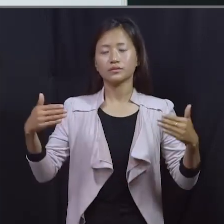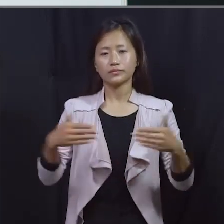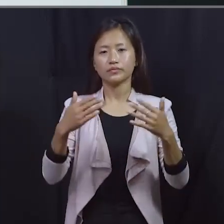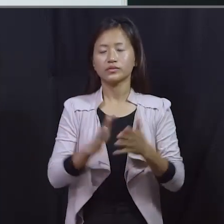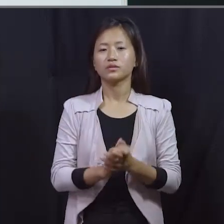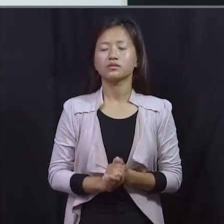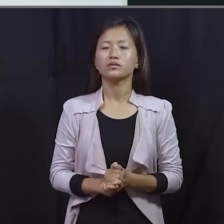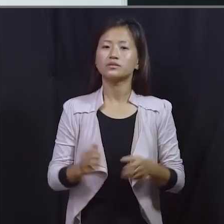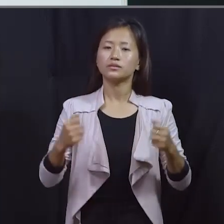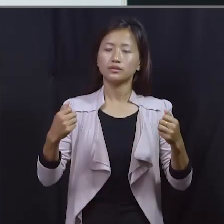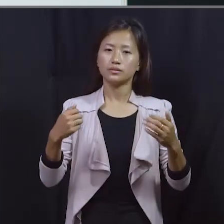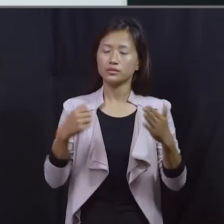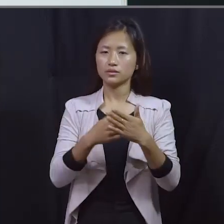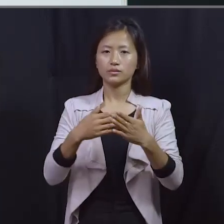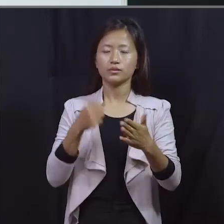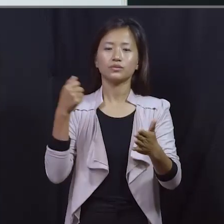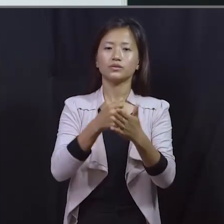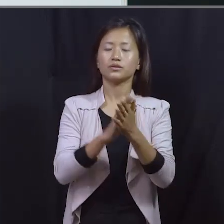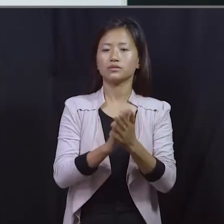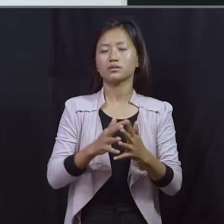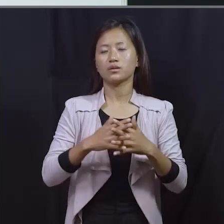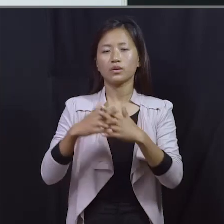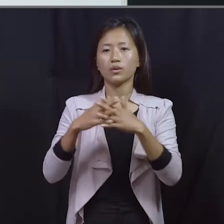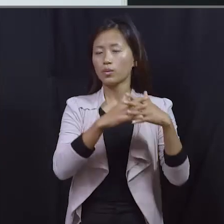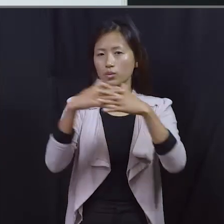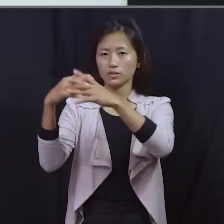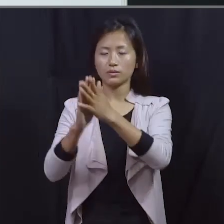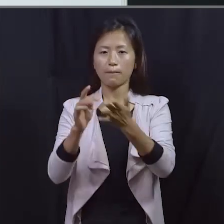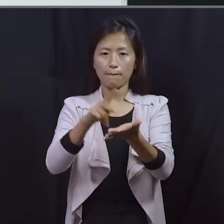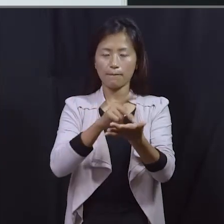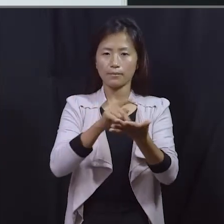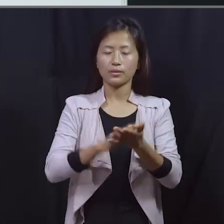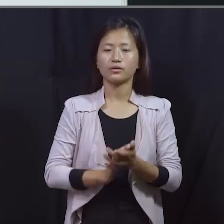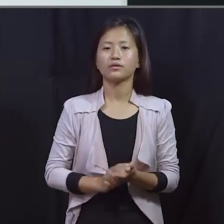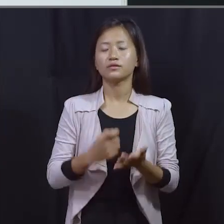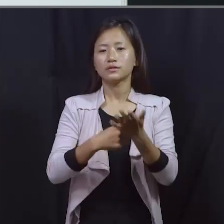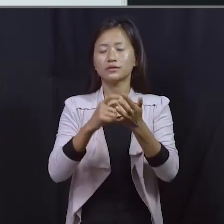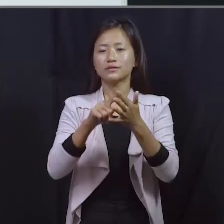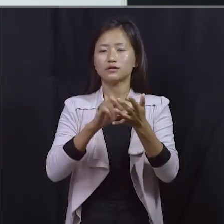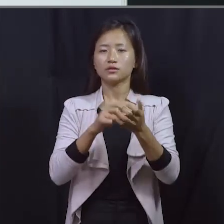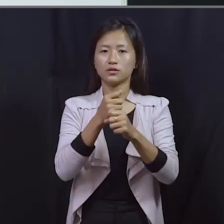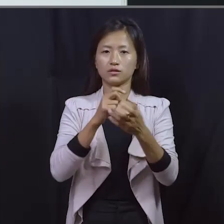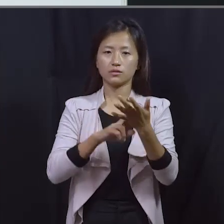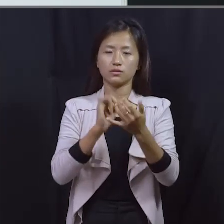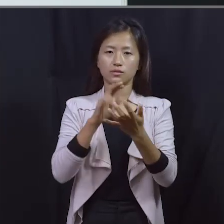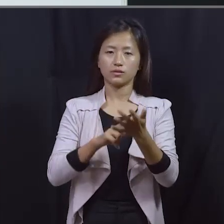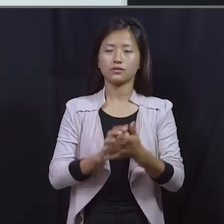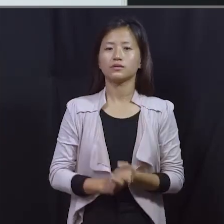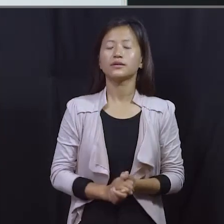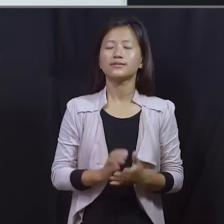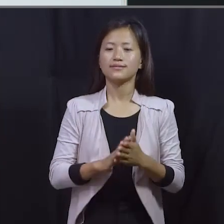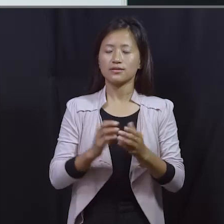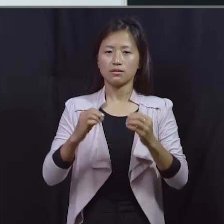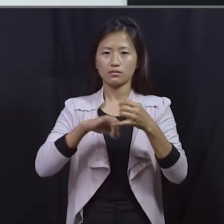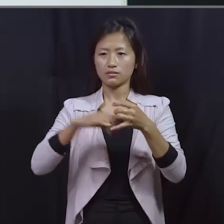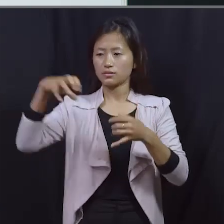Deccan region, that is in the western part of India, in this region, especially in the state of Bombay,